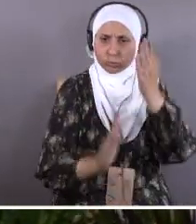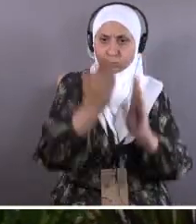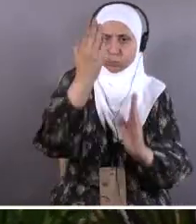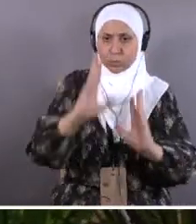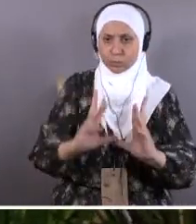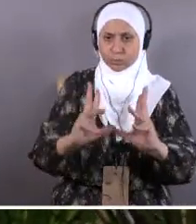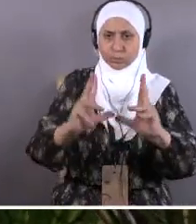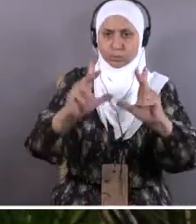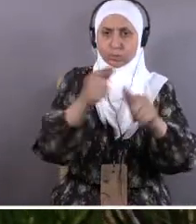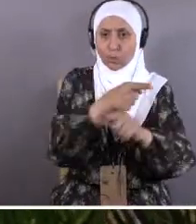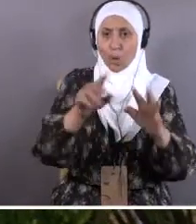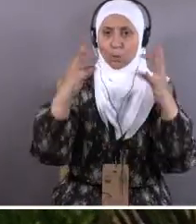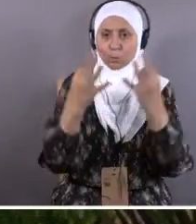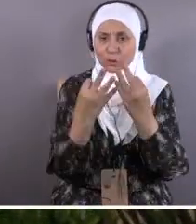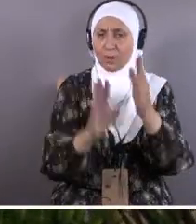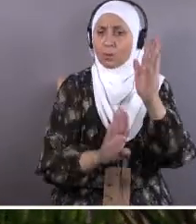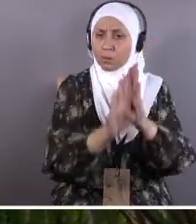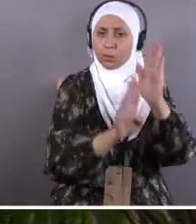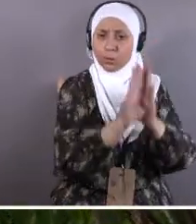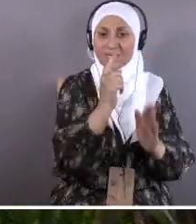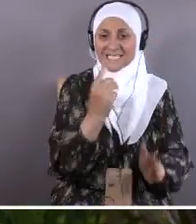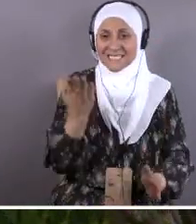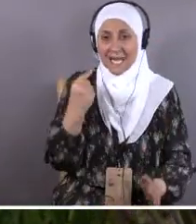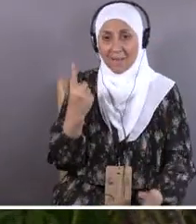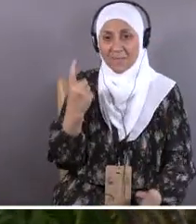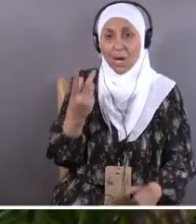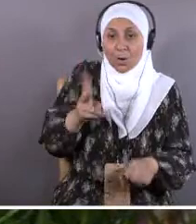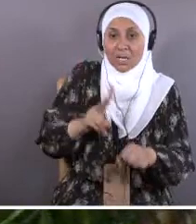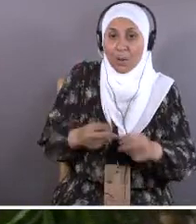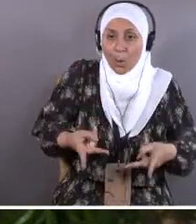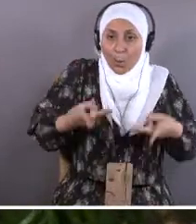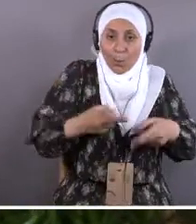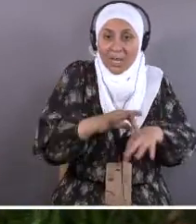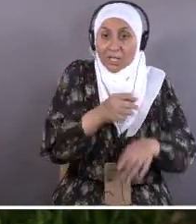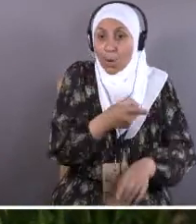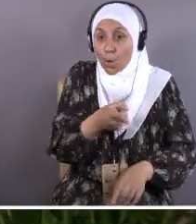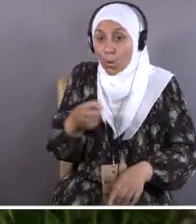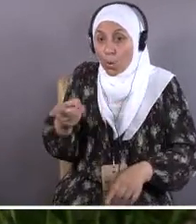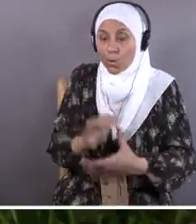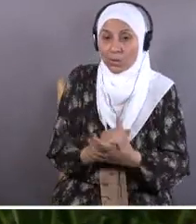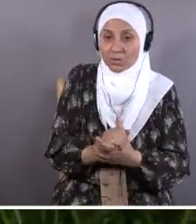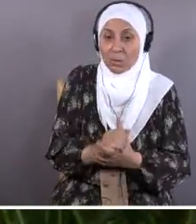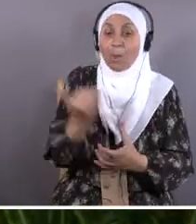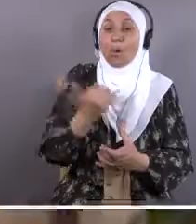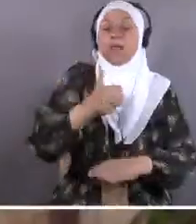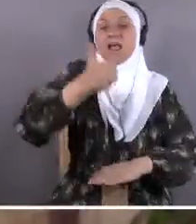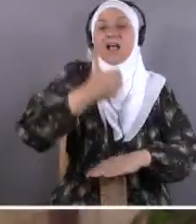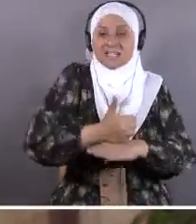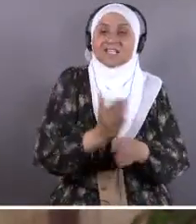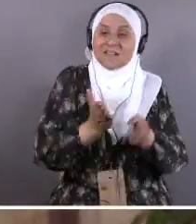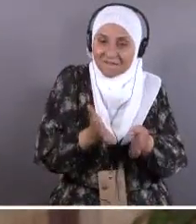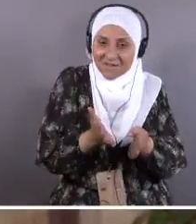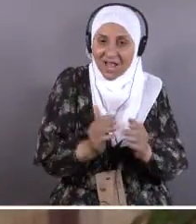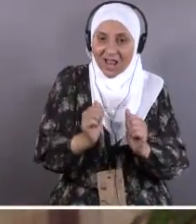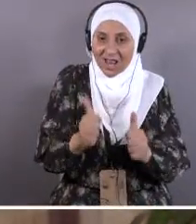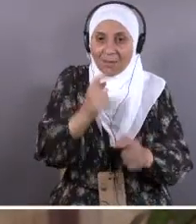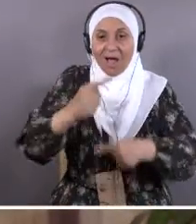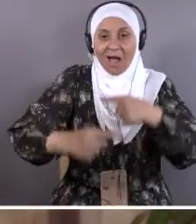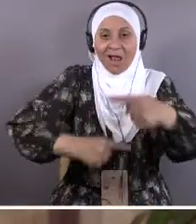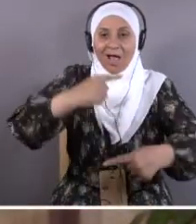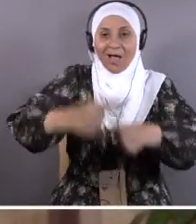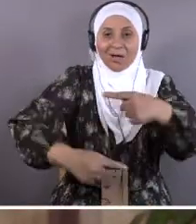last centuries, and how human well-being is also an essential part of sustainability. All indicators related